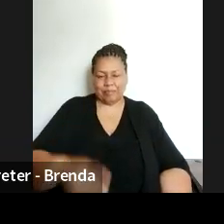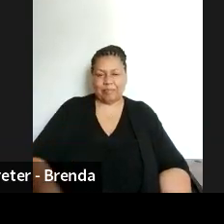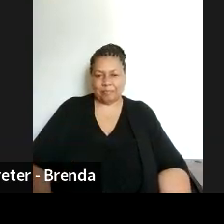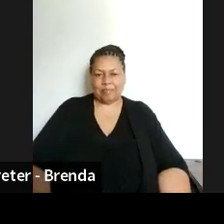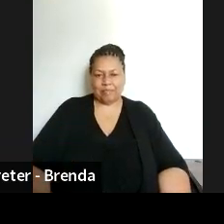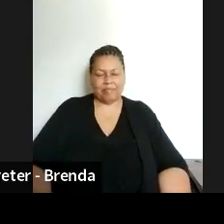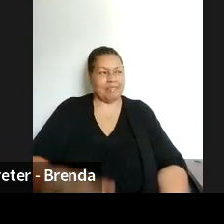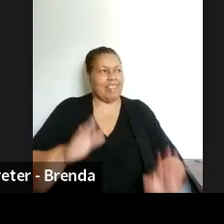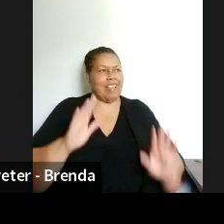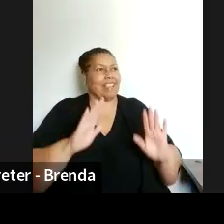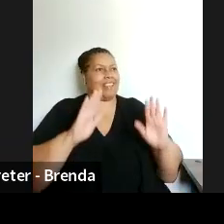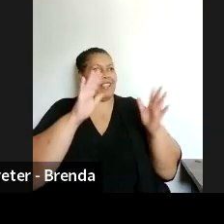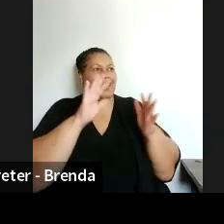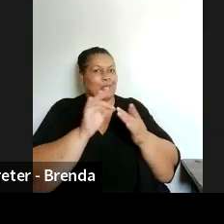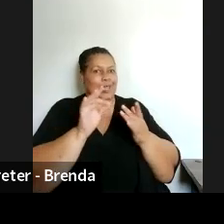Excellent choice.